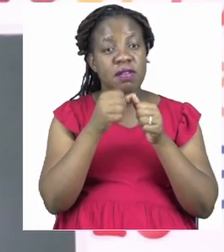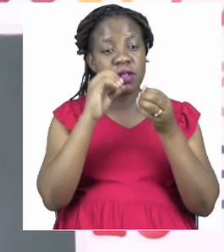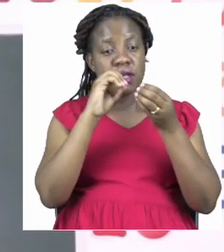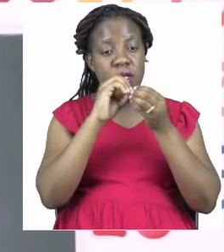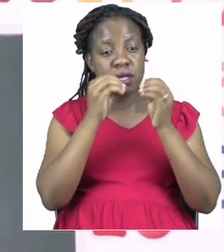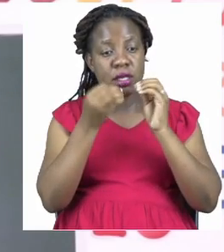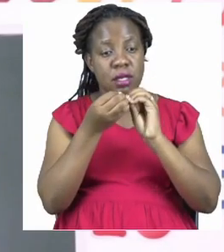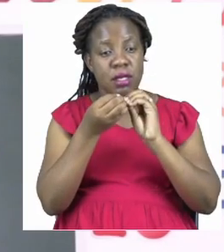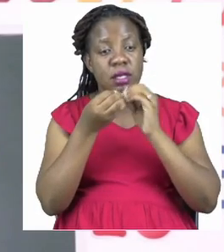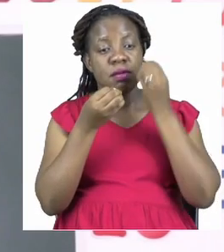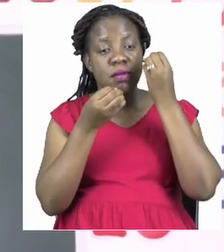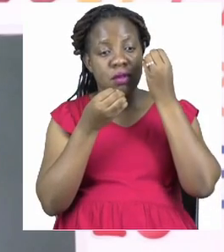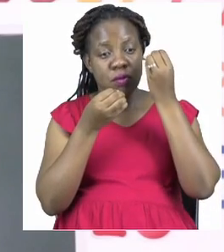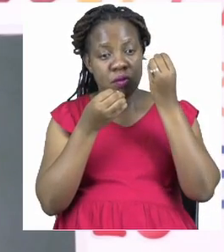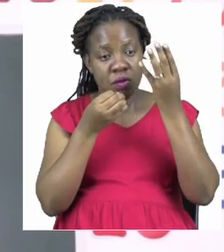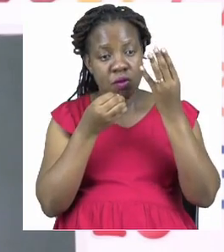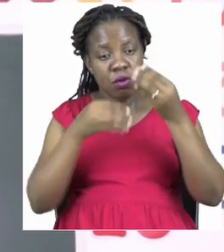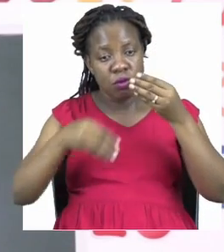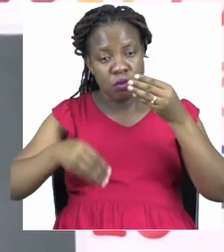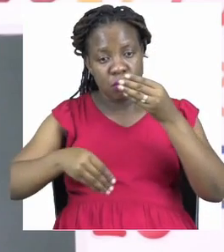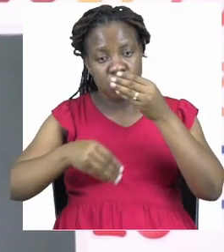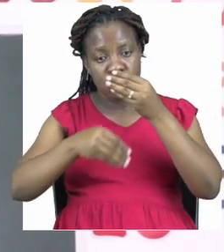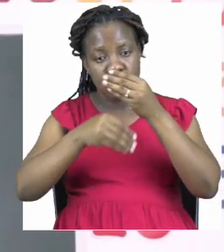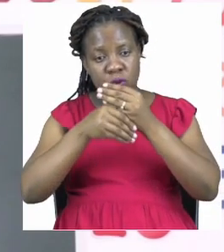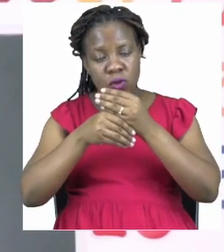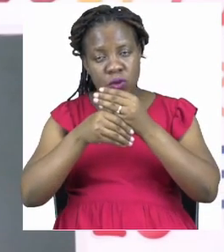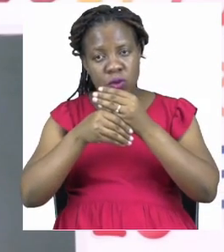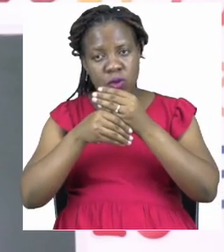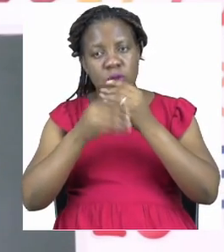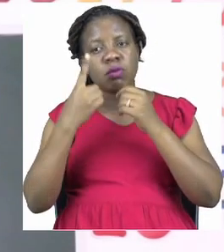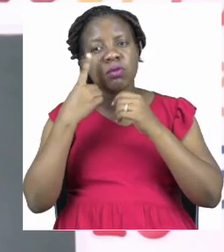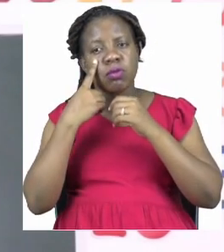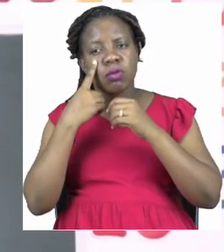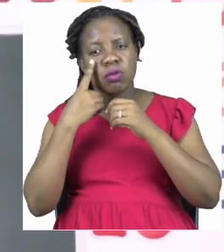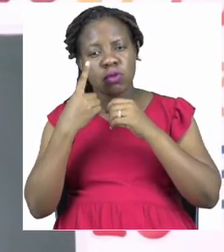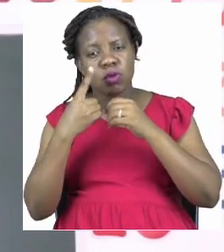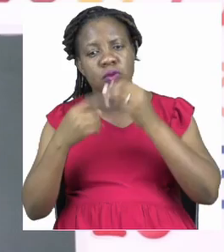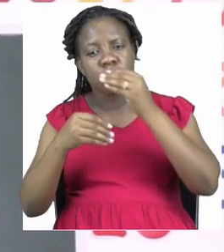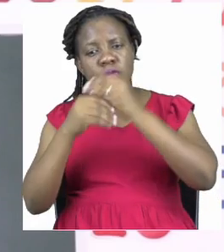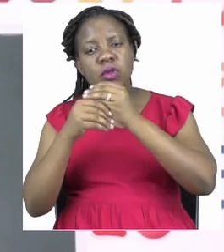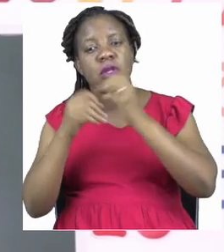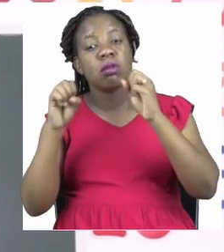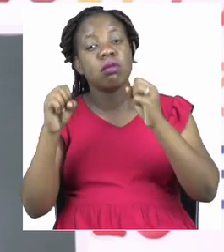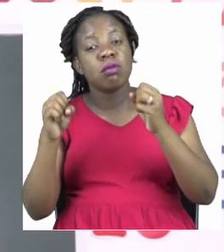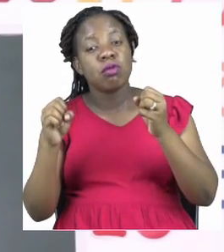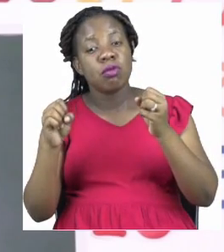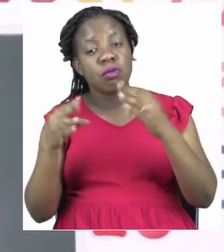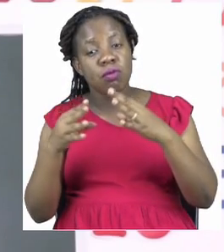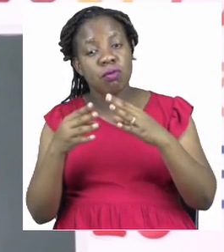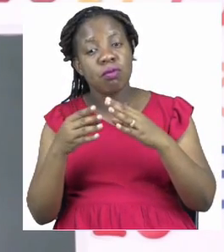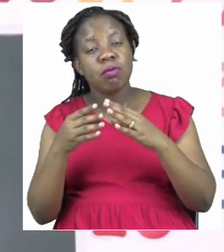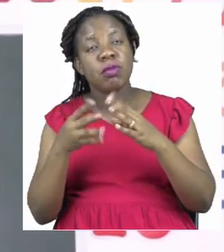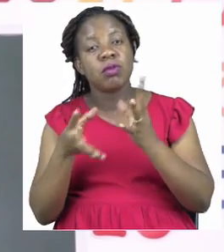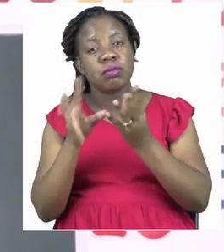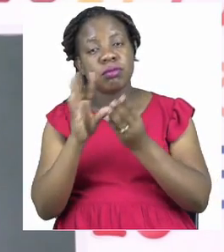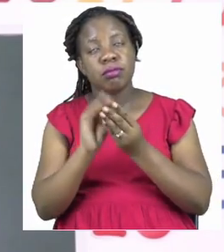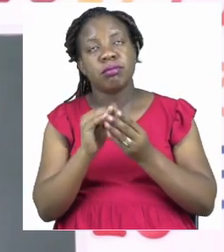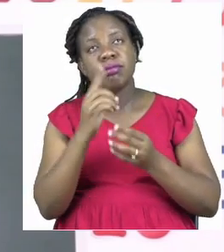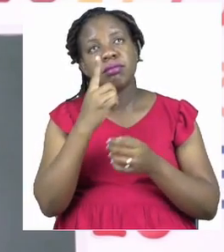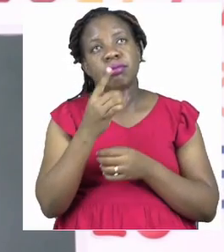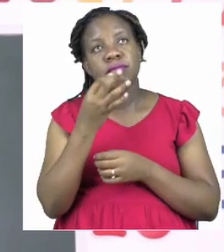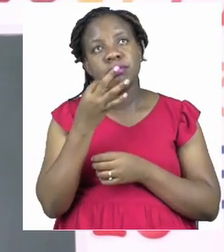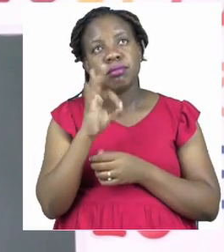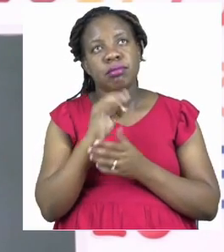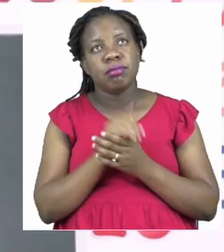from the number 19 to the number that they gave you, it's still the same. You will get your answer. So,